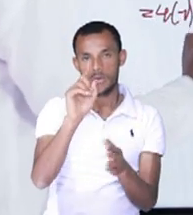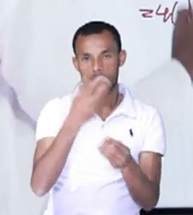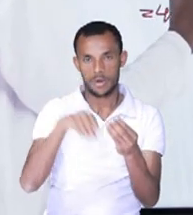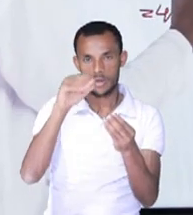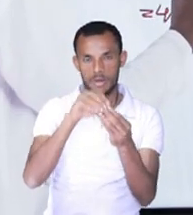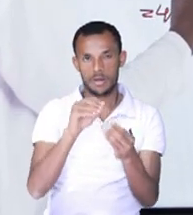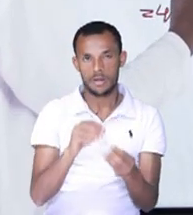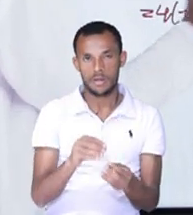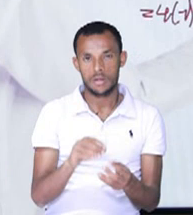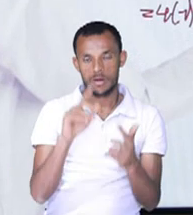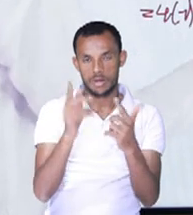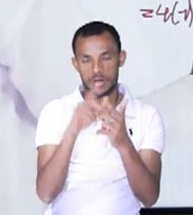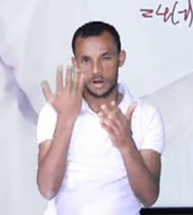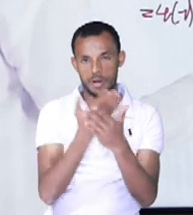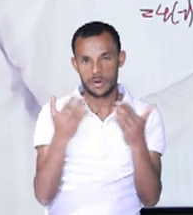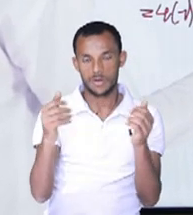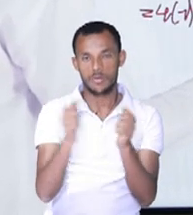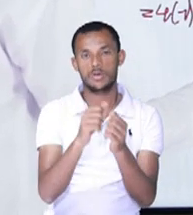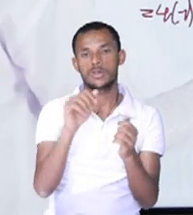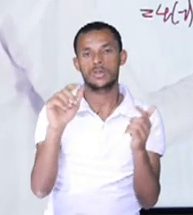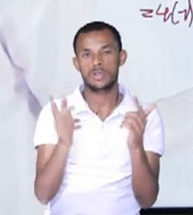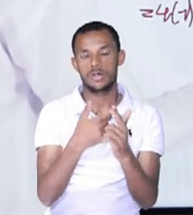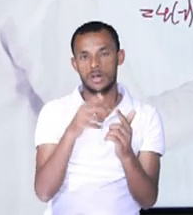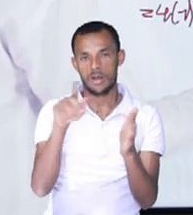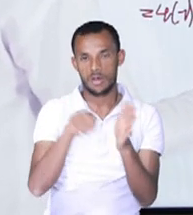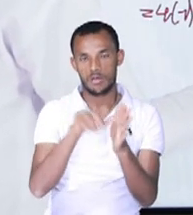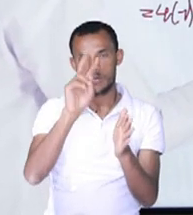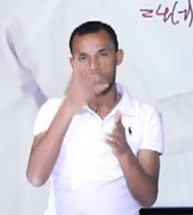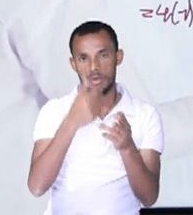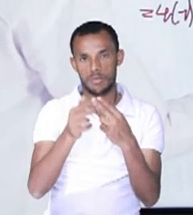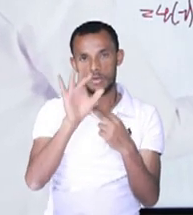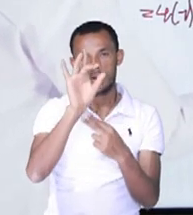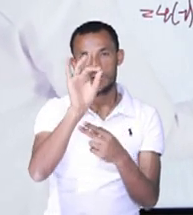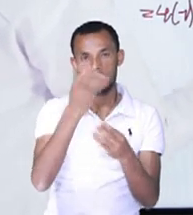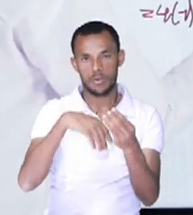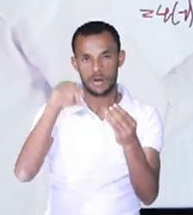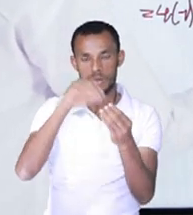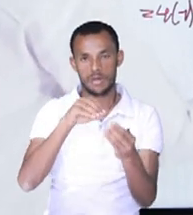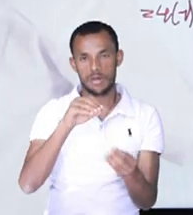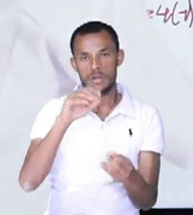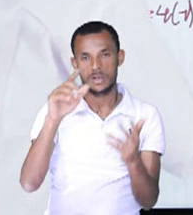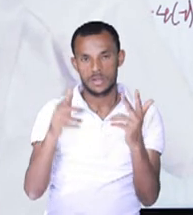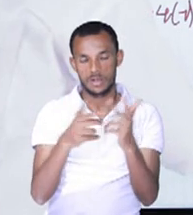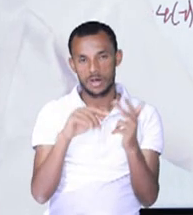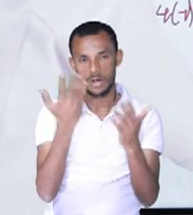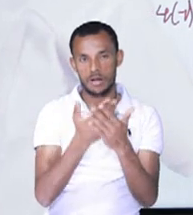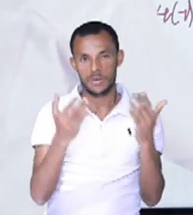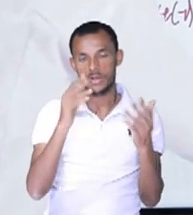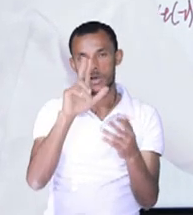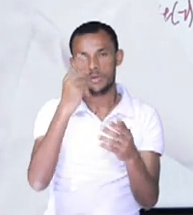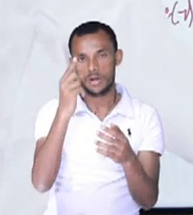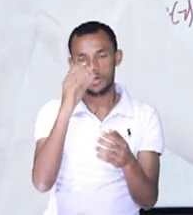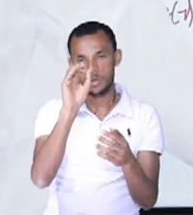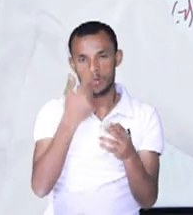plus second element with the second one, -2 times 8, plus third element by the third one,